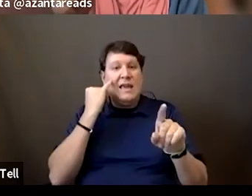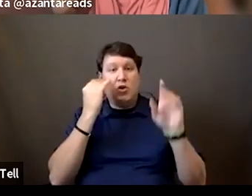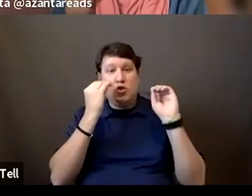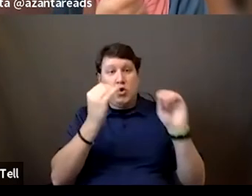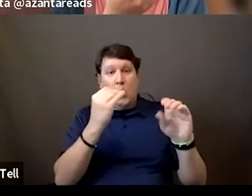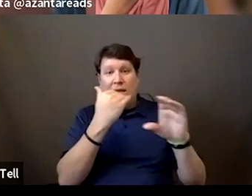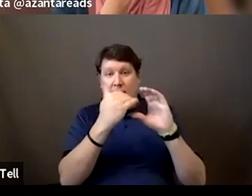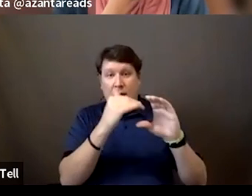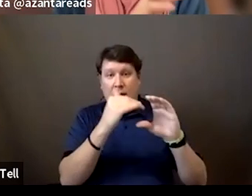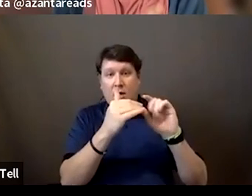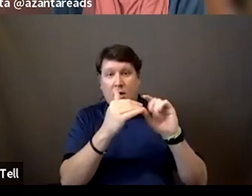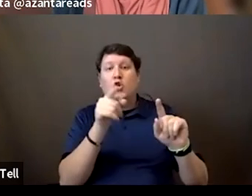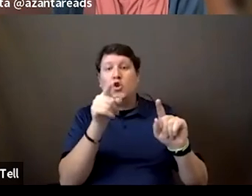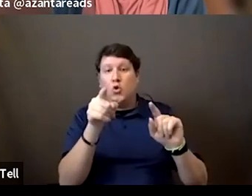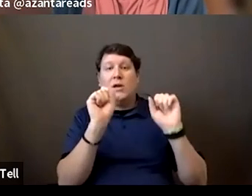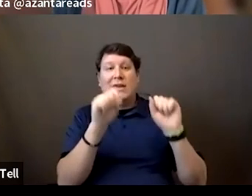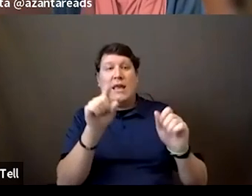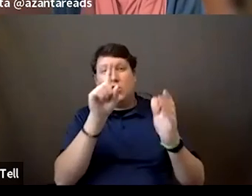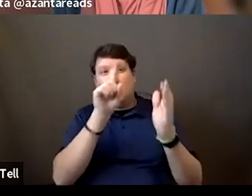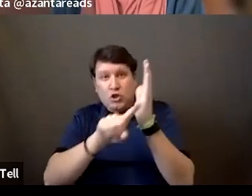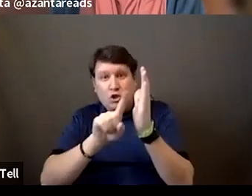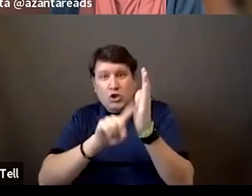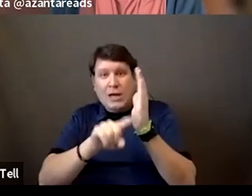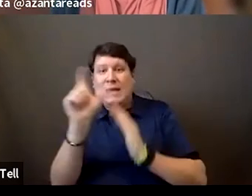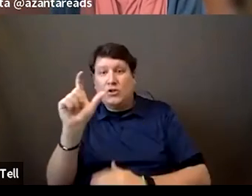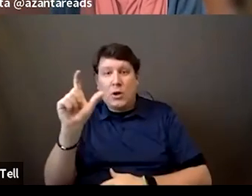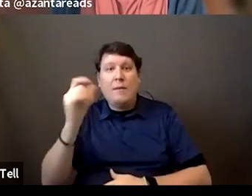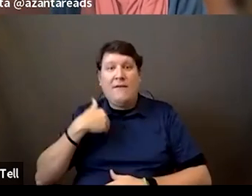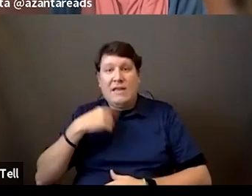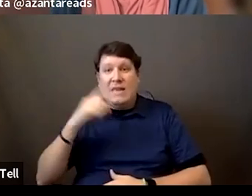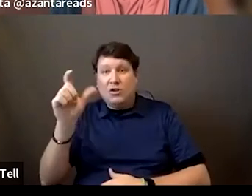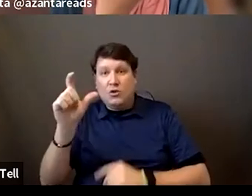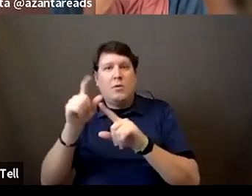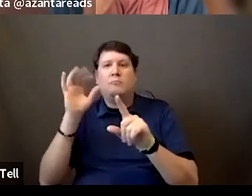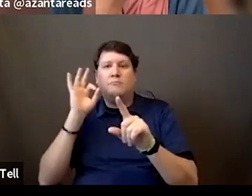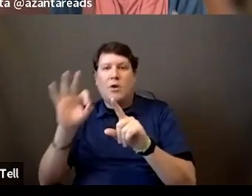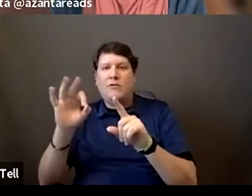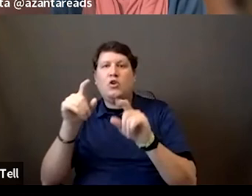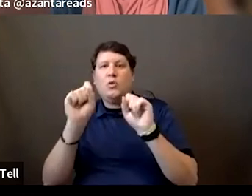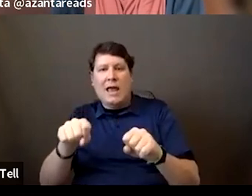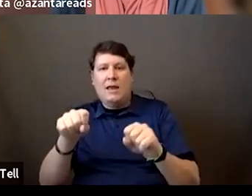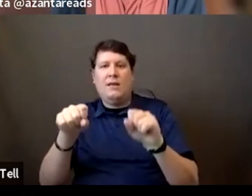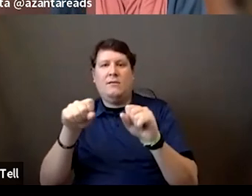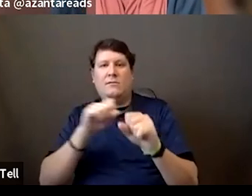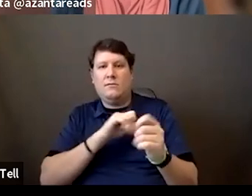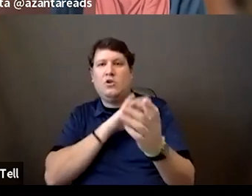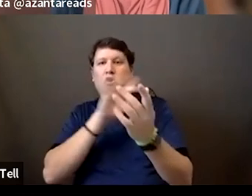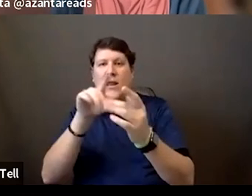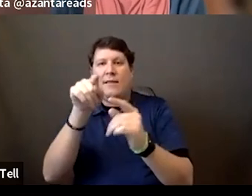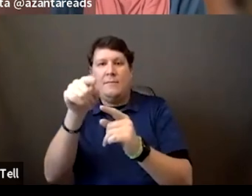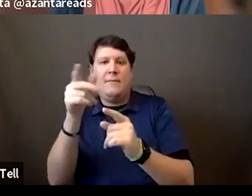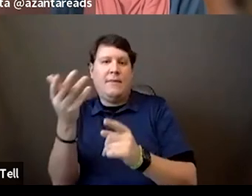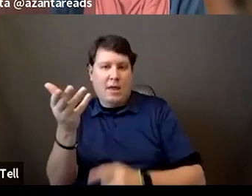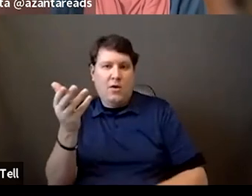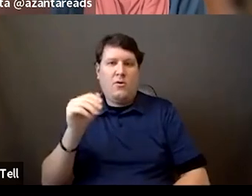in their bio, usually Instagram DMs are like a much better way to go as well. So if you're an indie publisher, just send a personalized email.